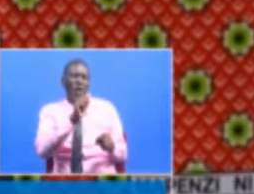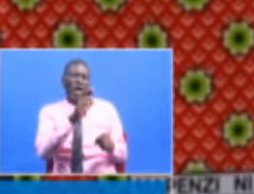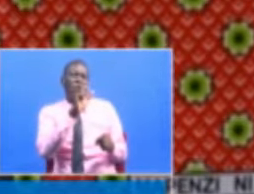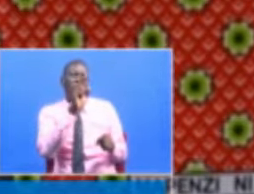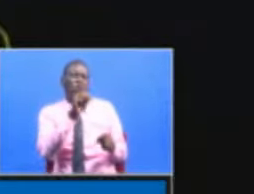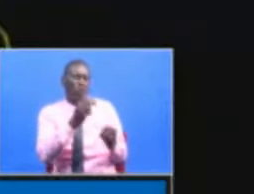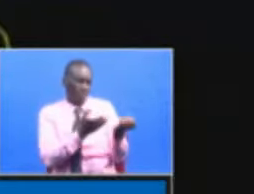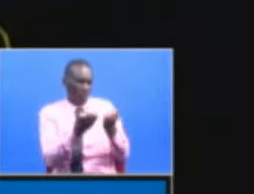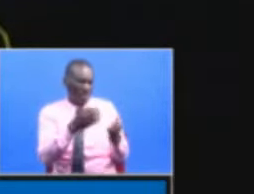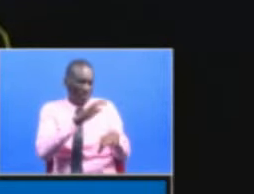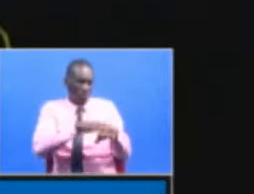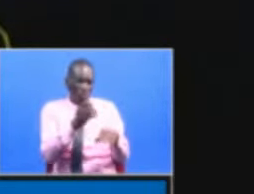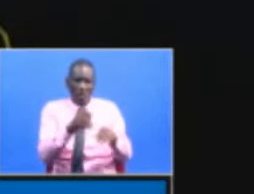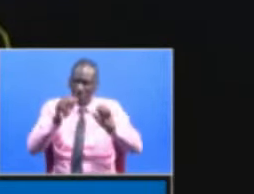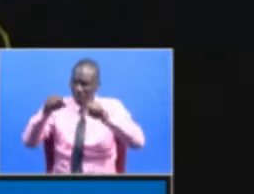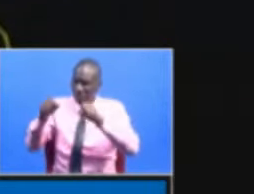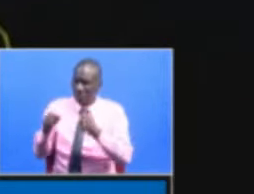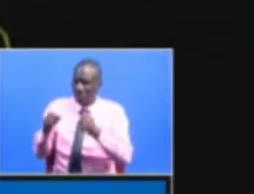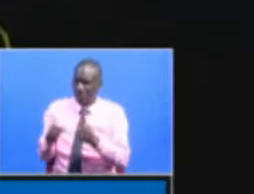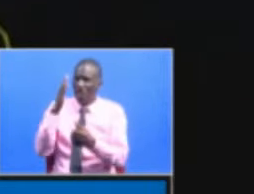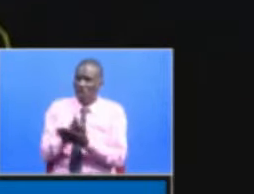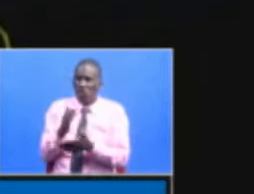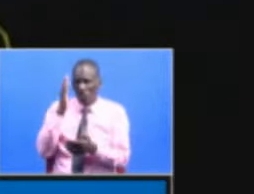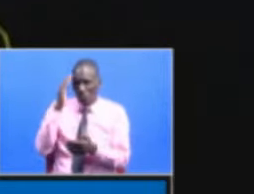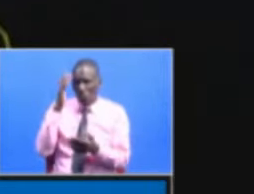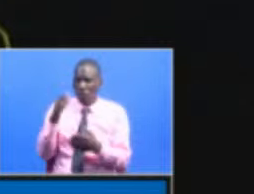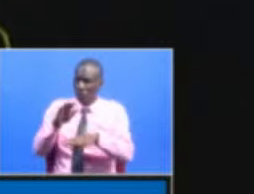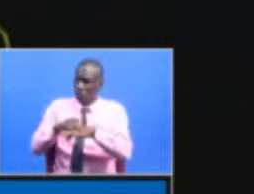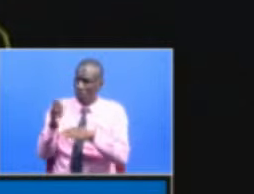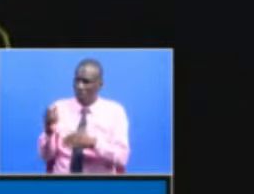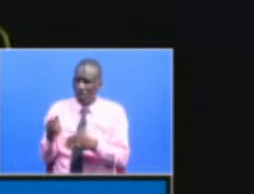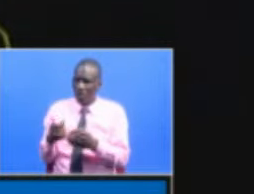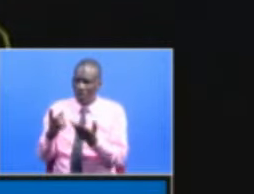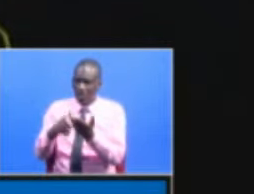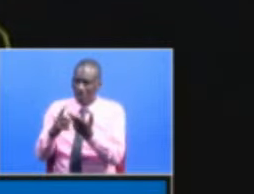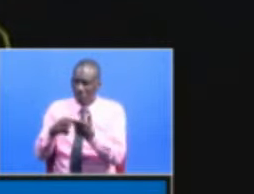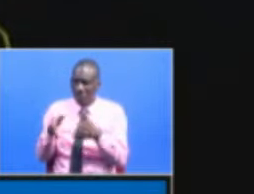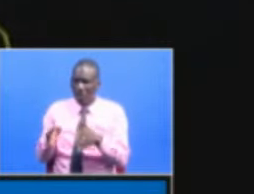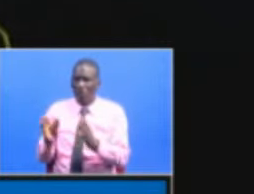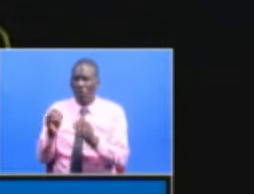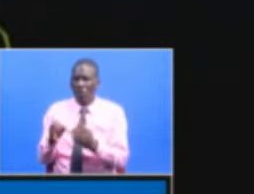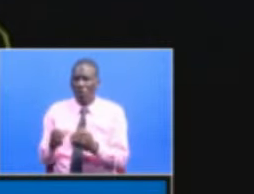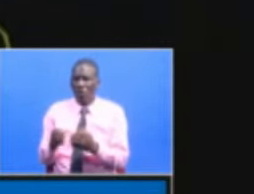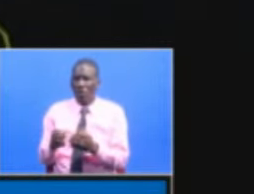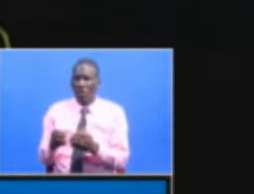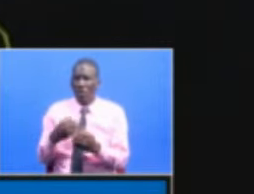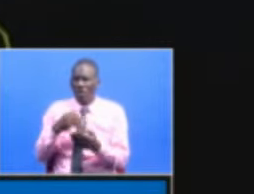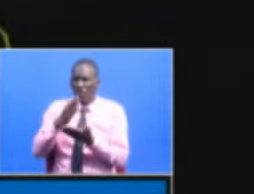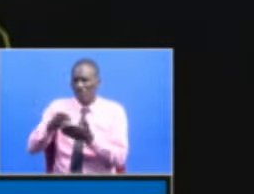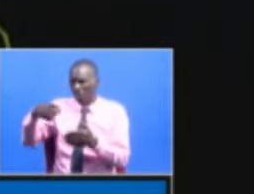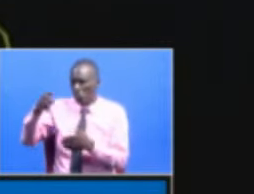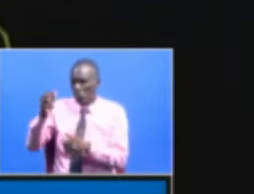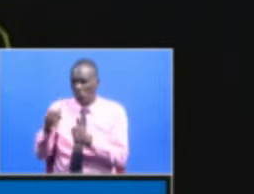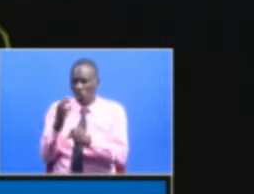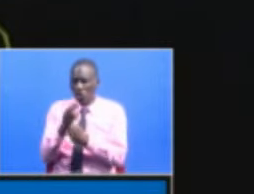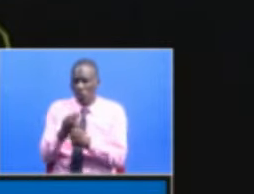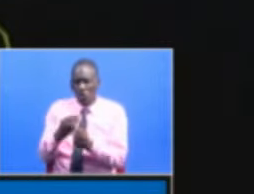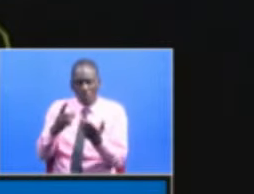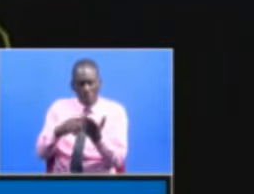money? Yes, yes. It's actually, you know, calculated in terms of they have a certain score that they use a mathematical